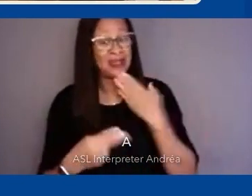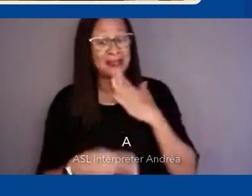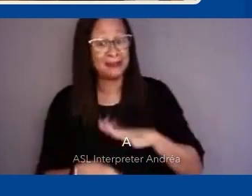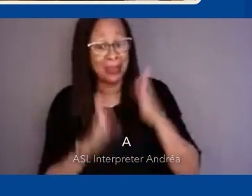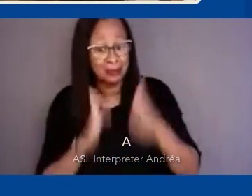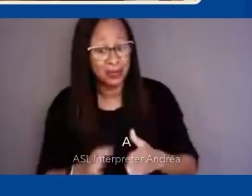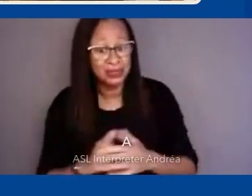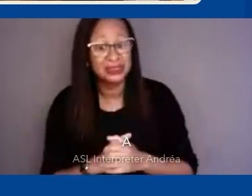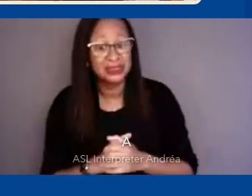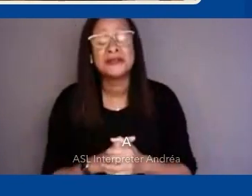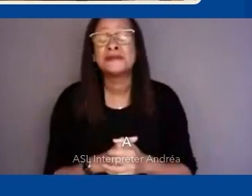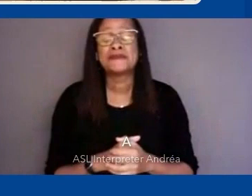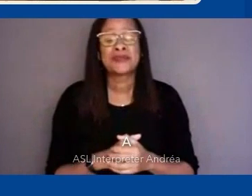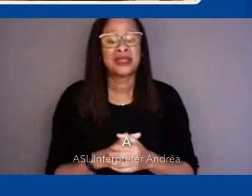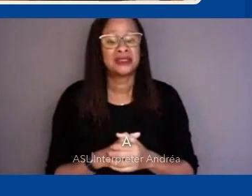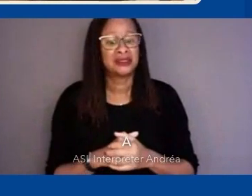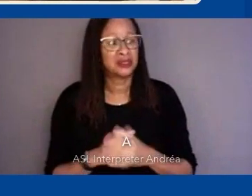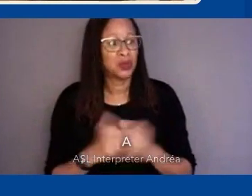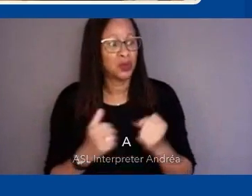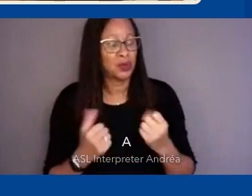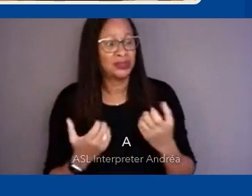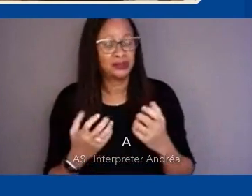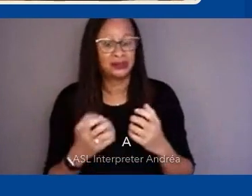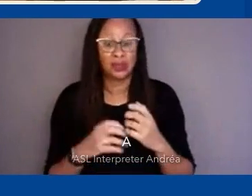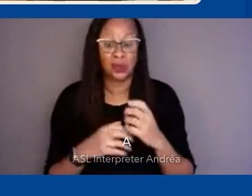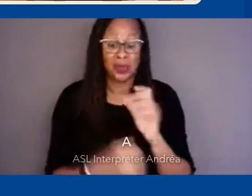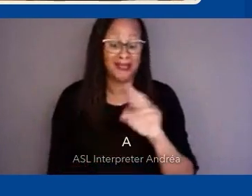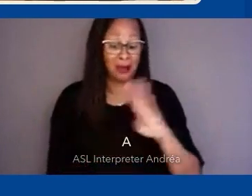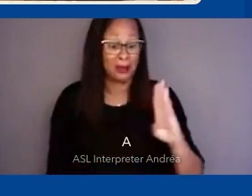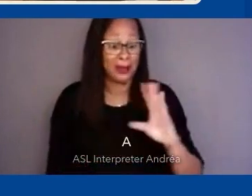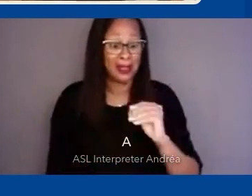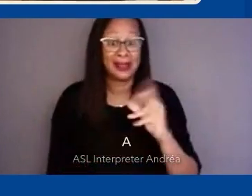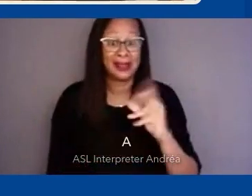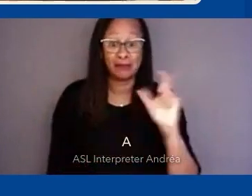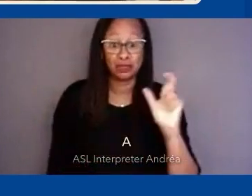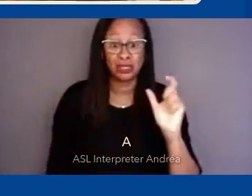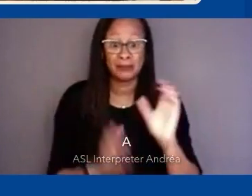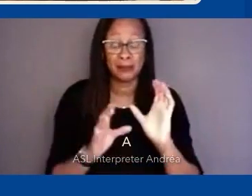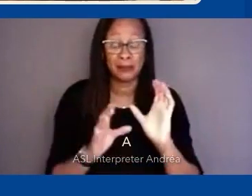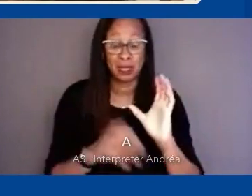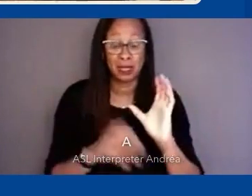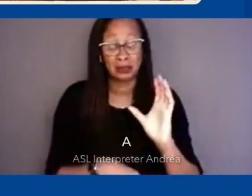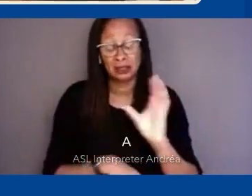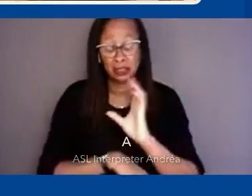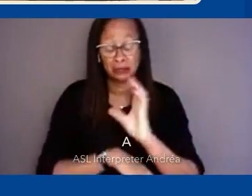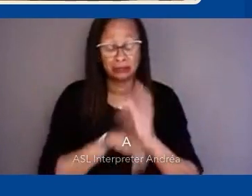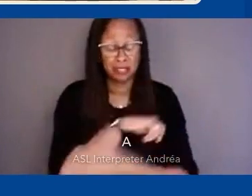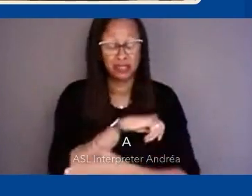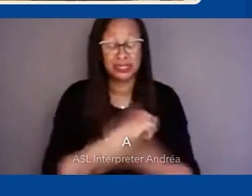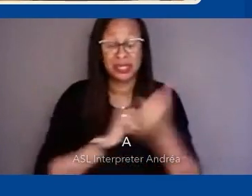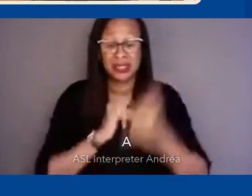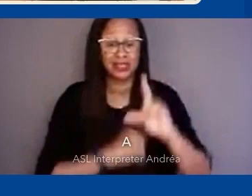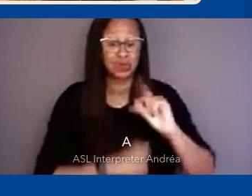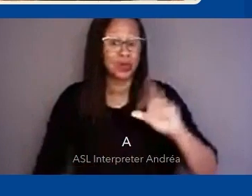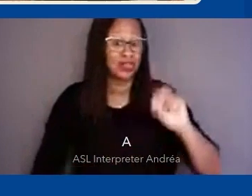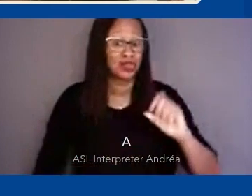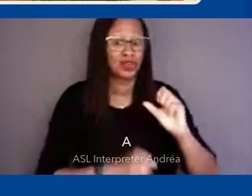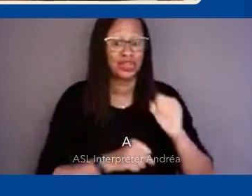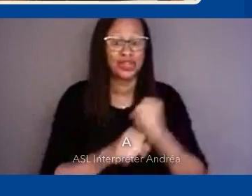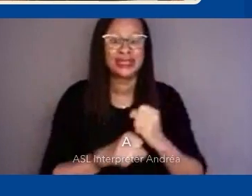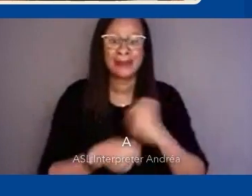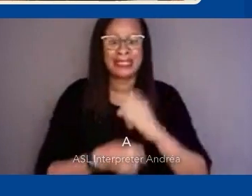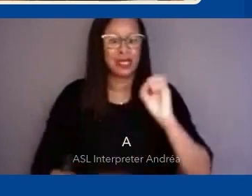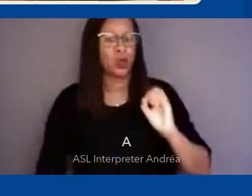you know, the Arab and Muslim countries in the last, 20, 30 years. And it pacifies the public